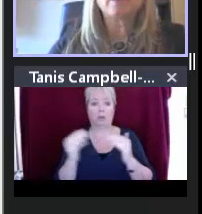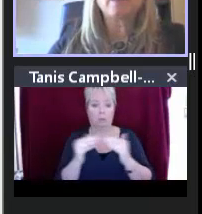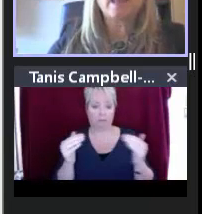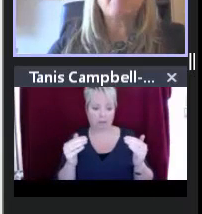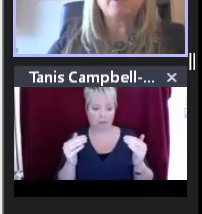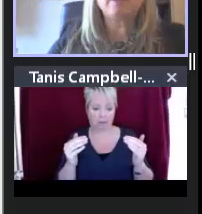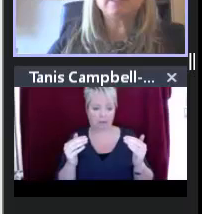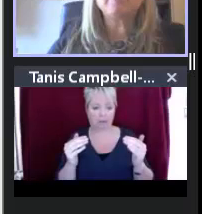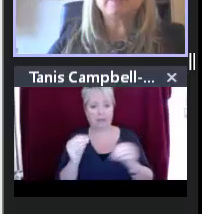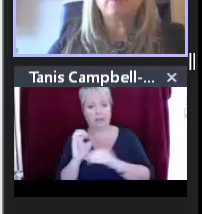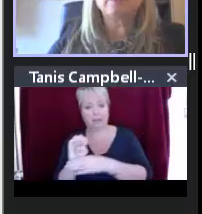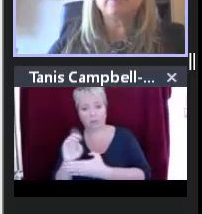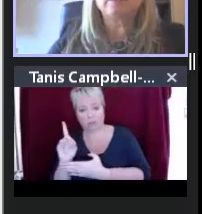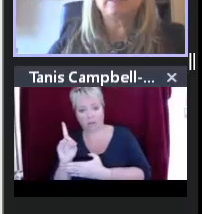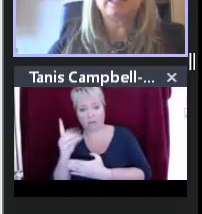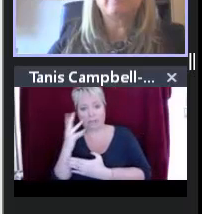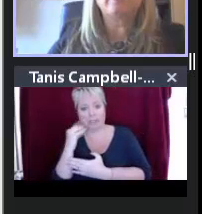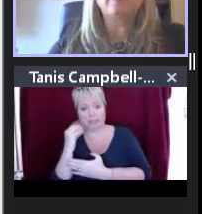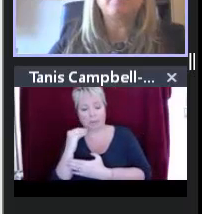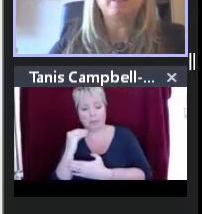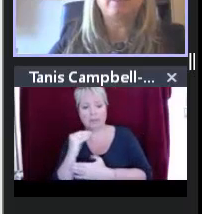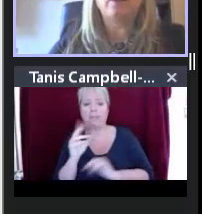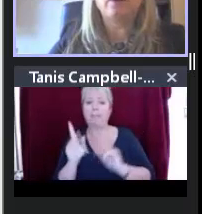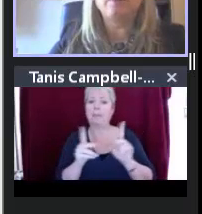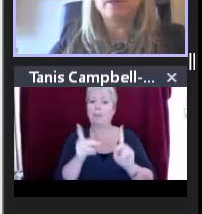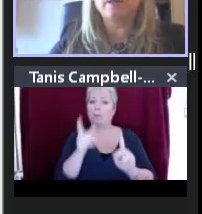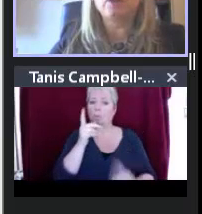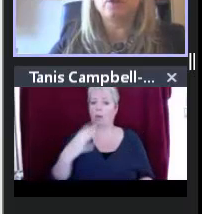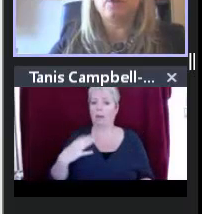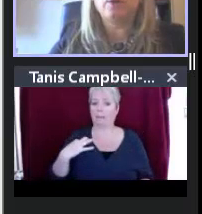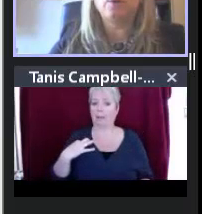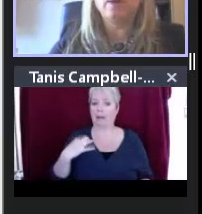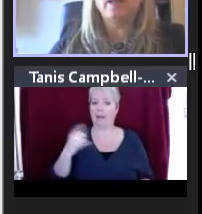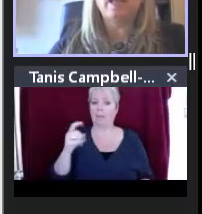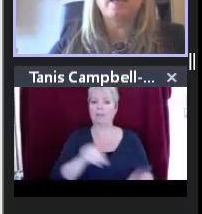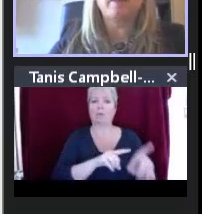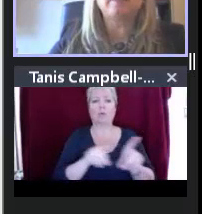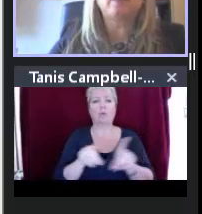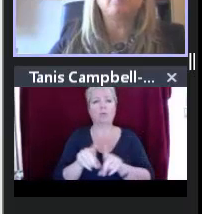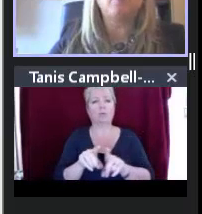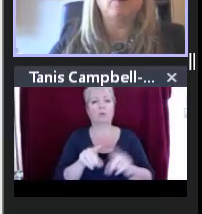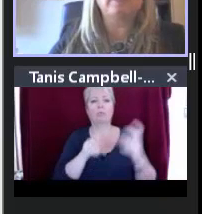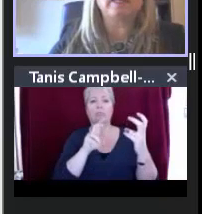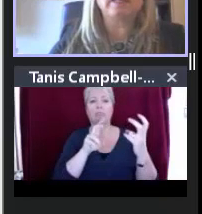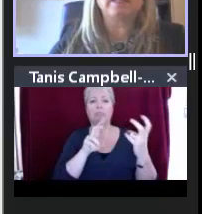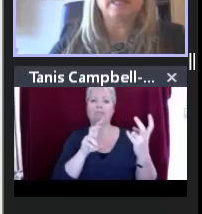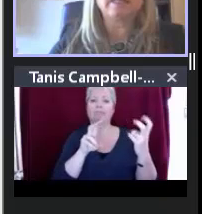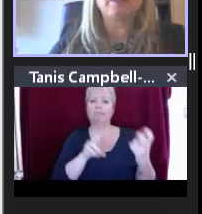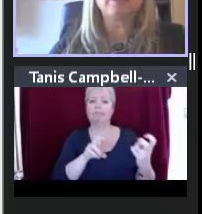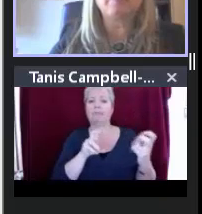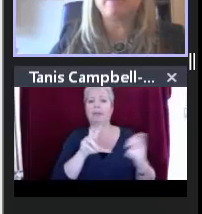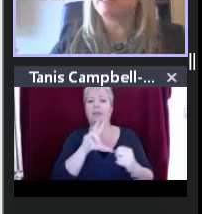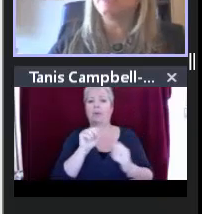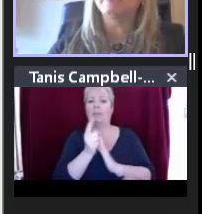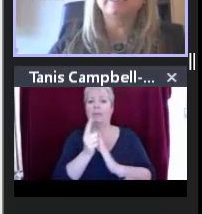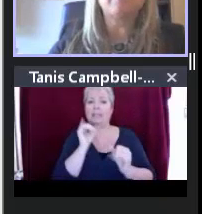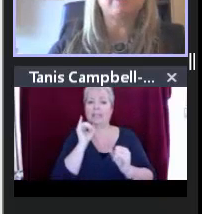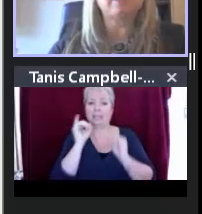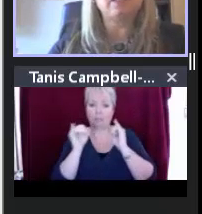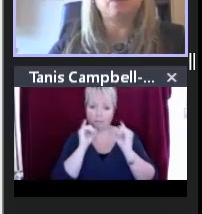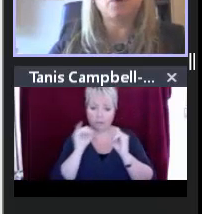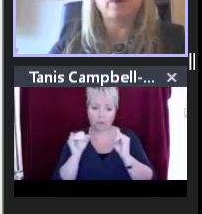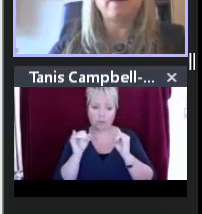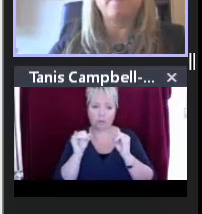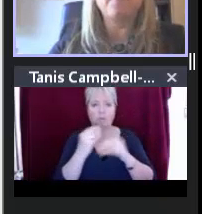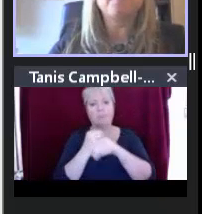experience. Applicants must also successfully complete a 30-minute interview and a basic computer skills assessment to be